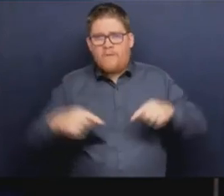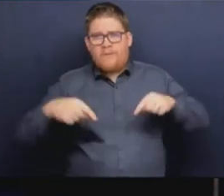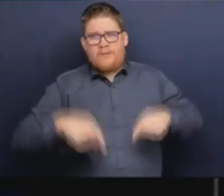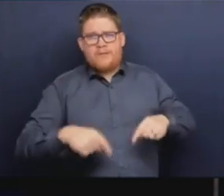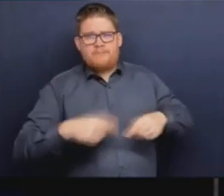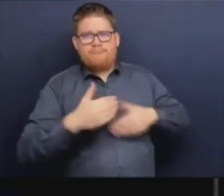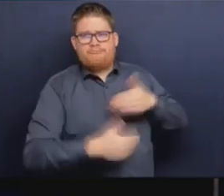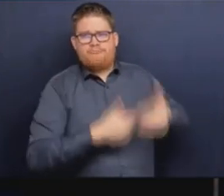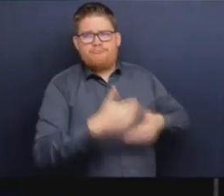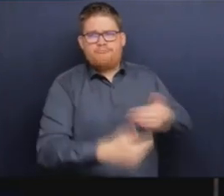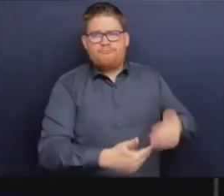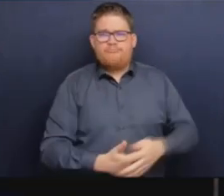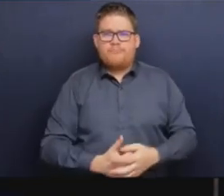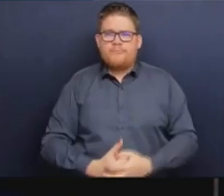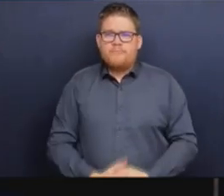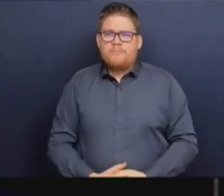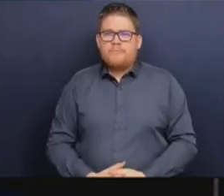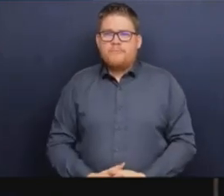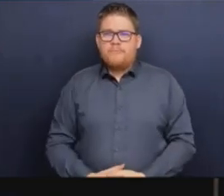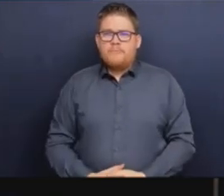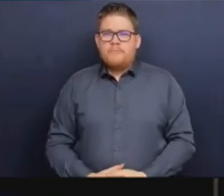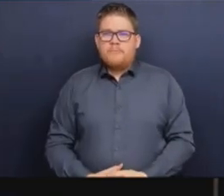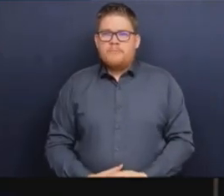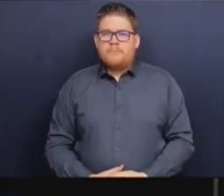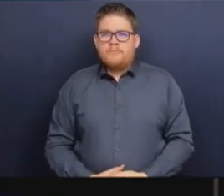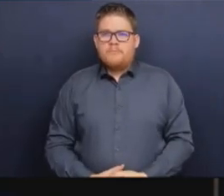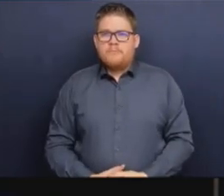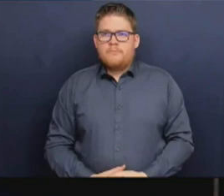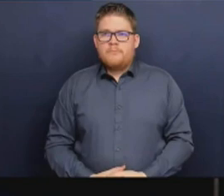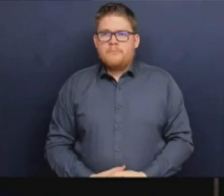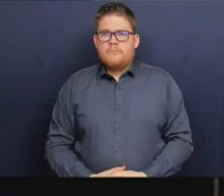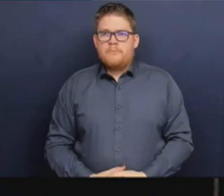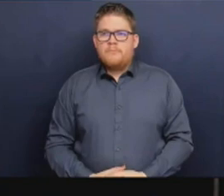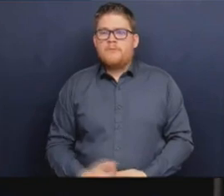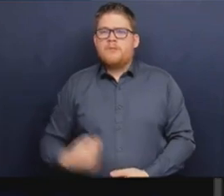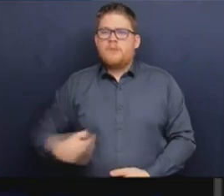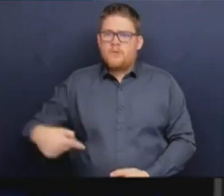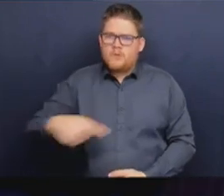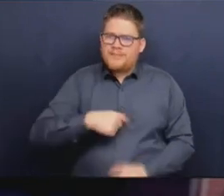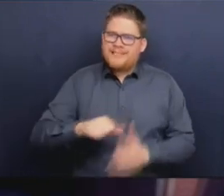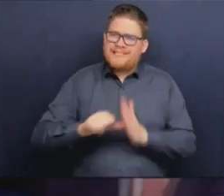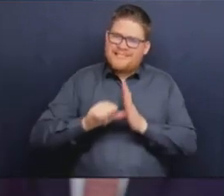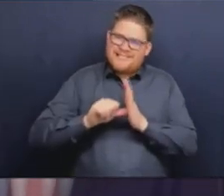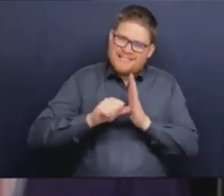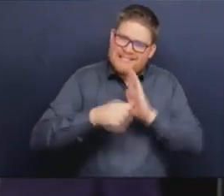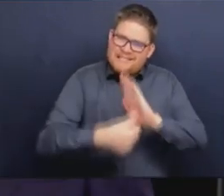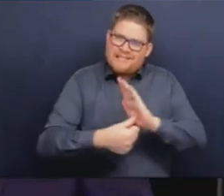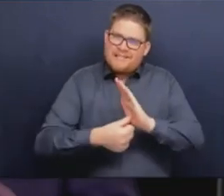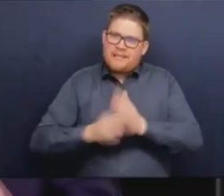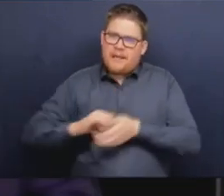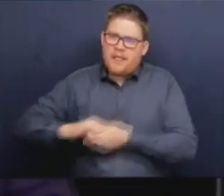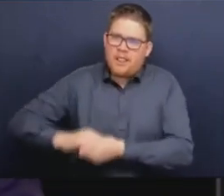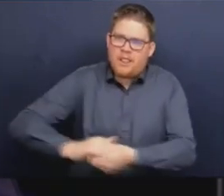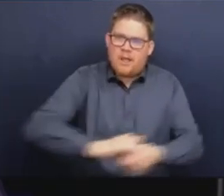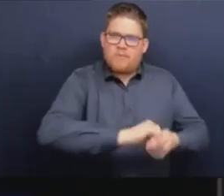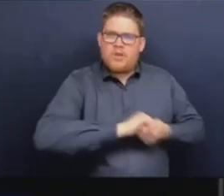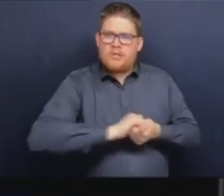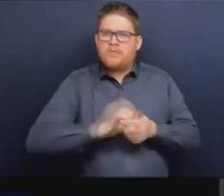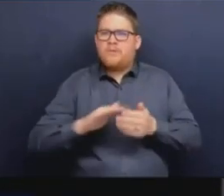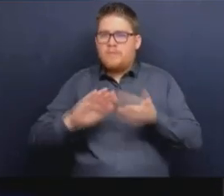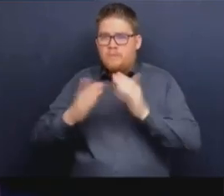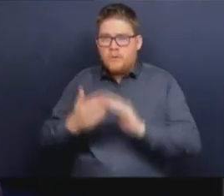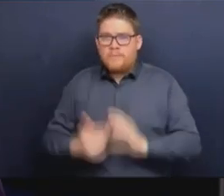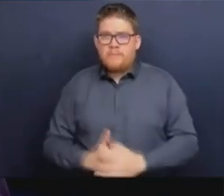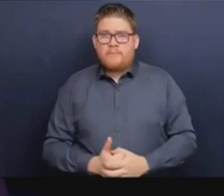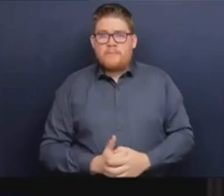So continuous talks, continuous collaboration with the community partners. Rob, do you have a follow-up? And if I could, before you have the follow-up,